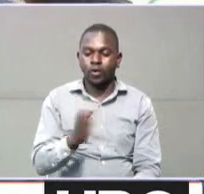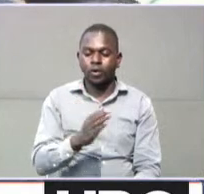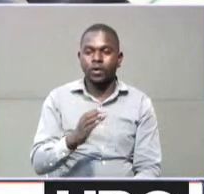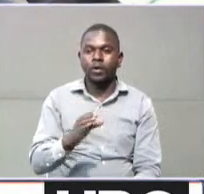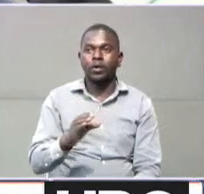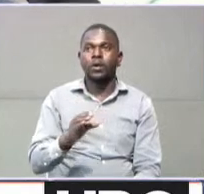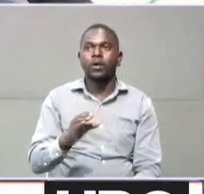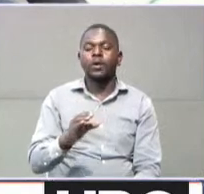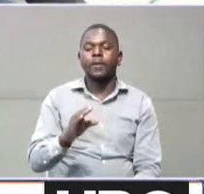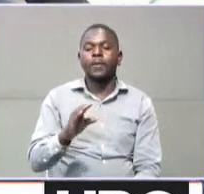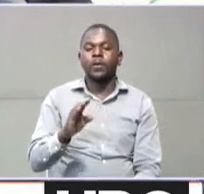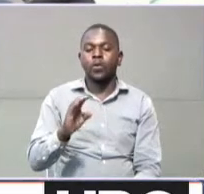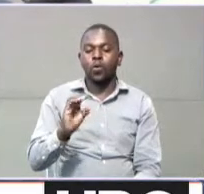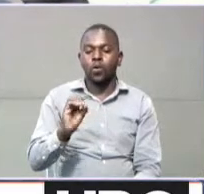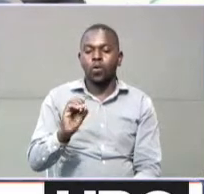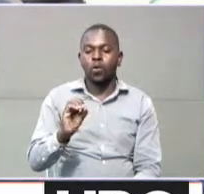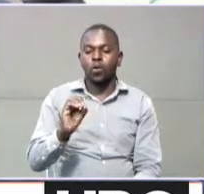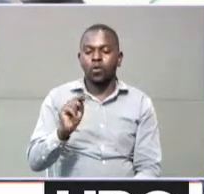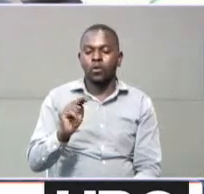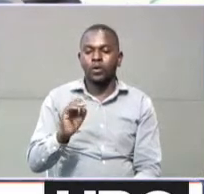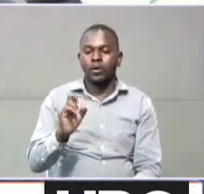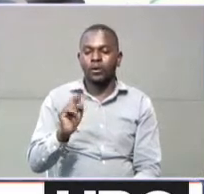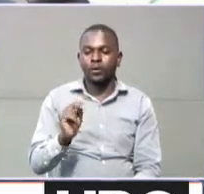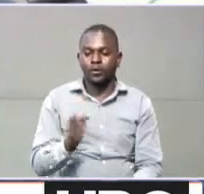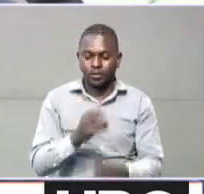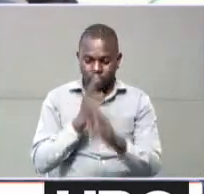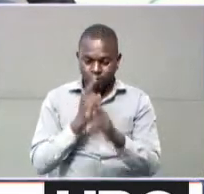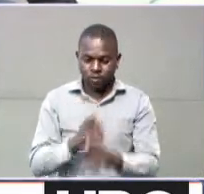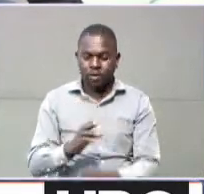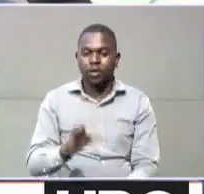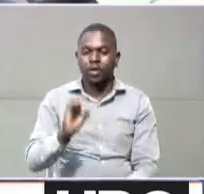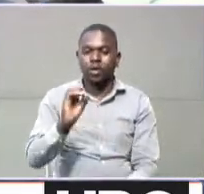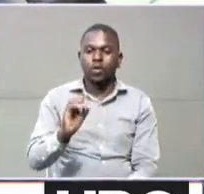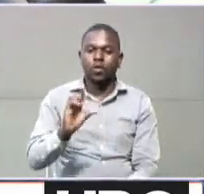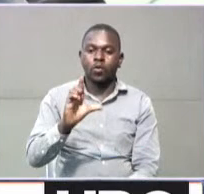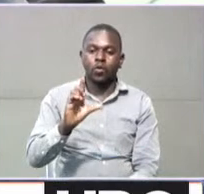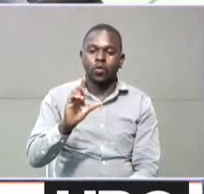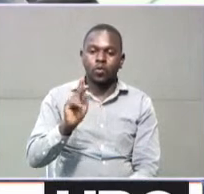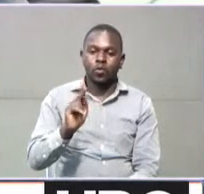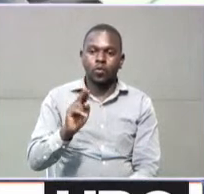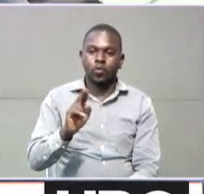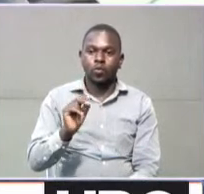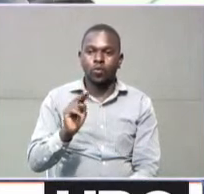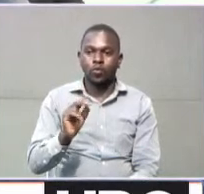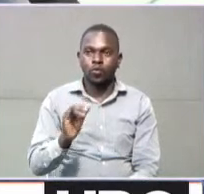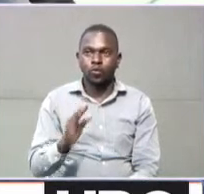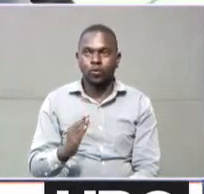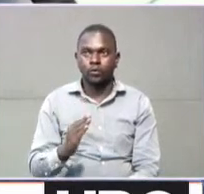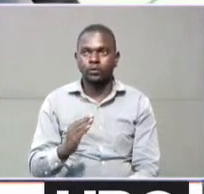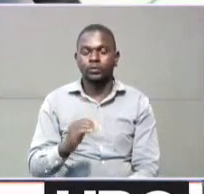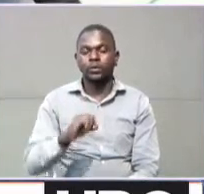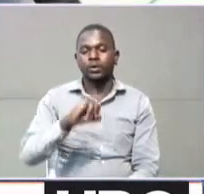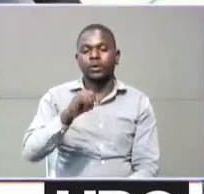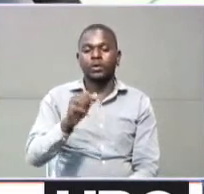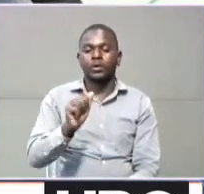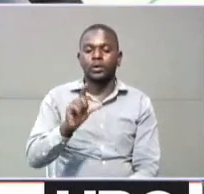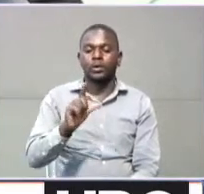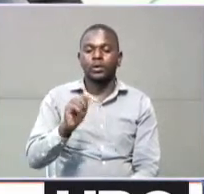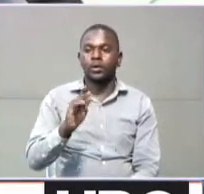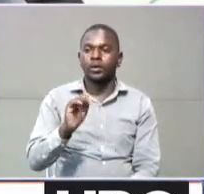honen and honorable okulo anthony aboka jalon